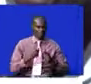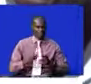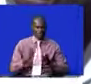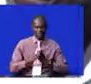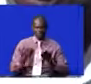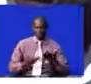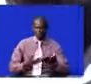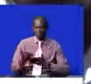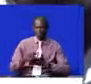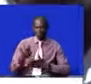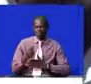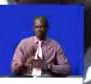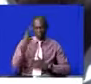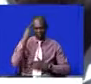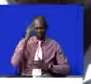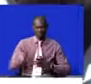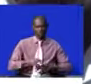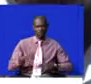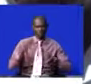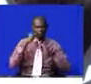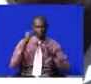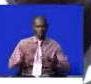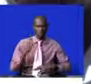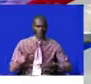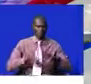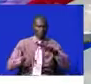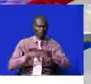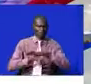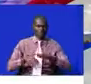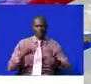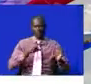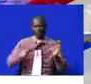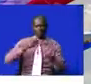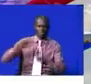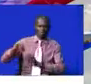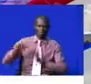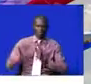dispersing the money to the secondary school for their various beneficiaries. Ekawadi ema